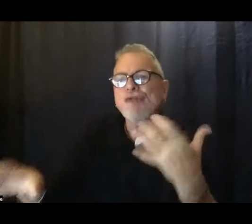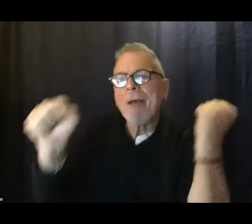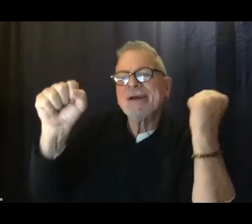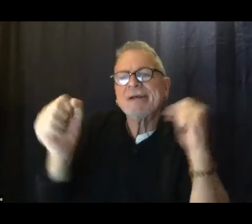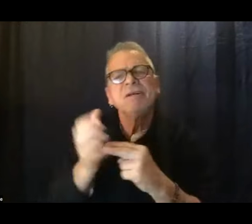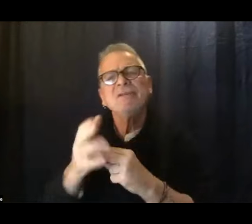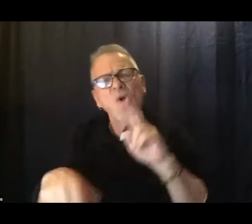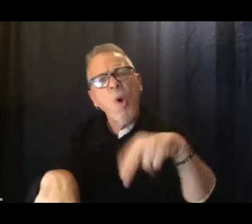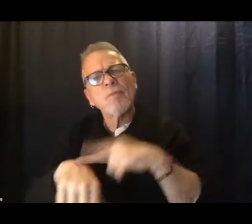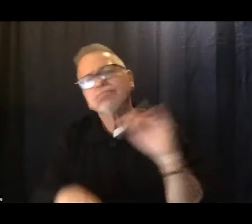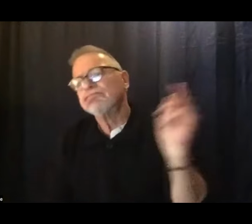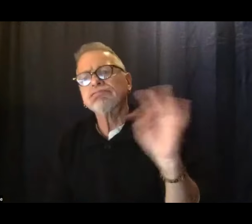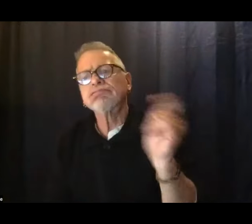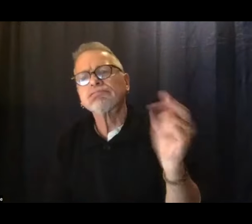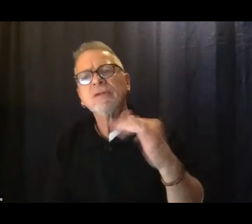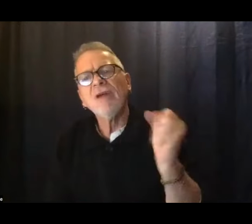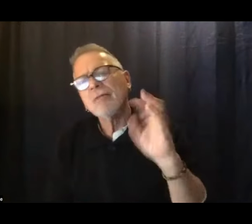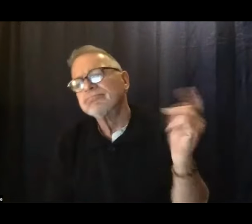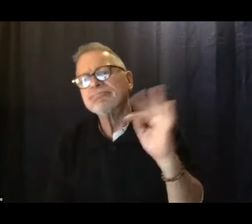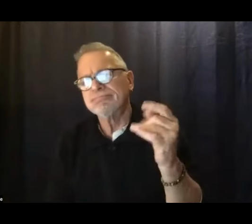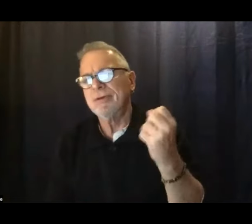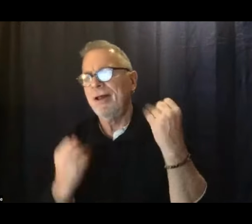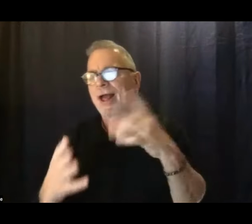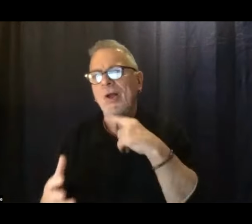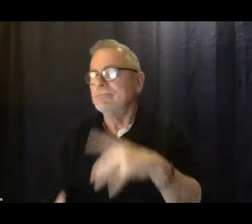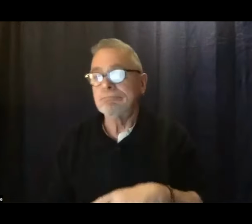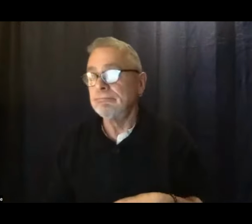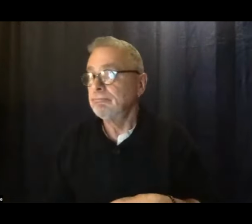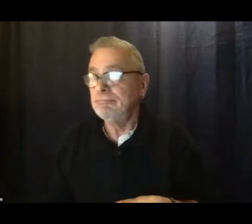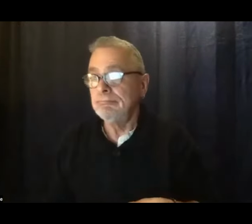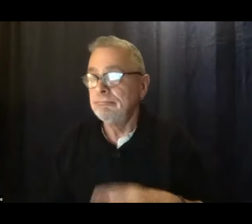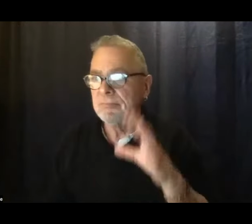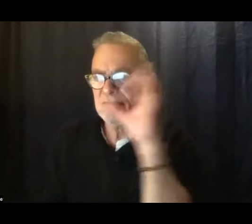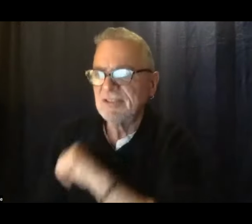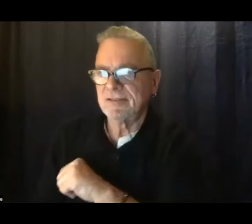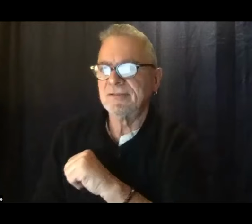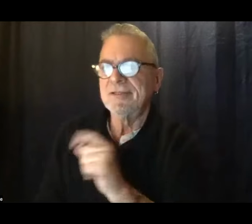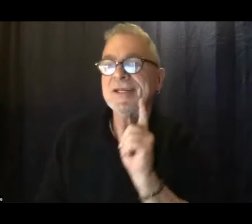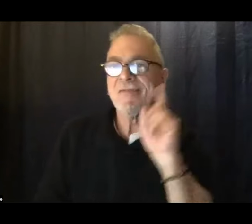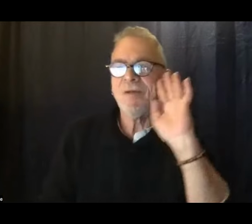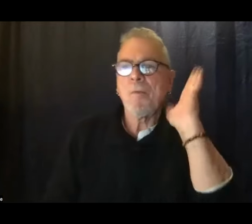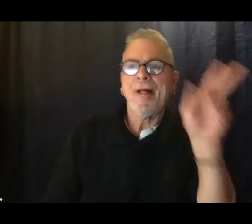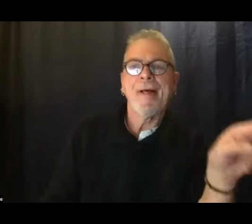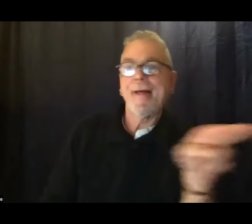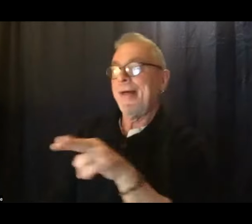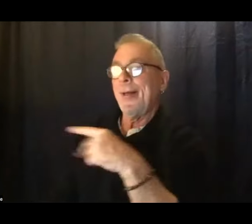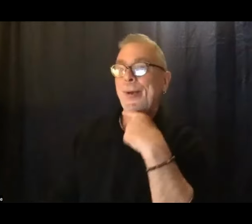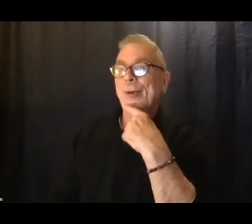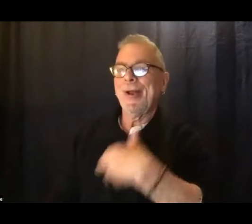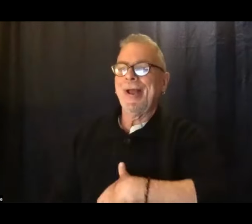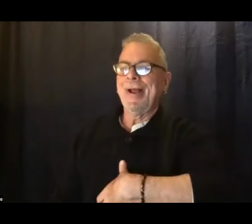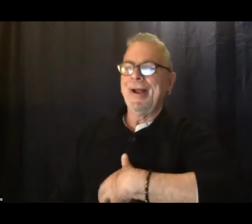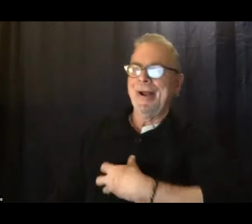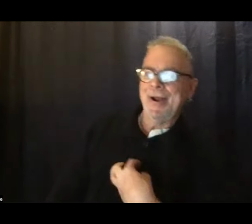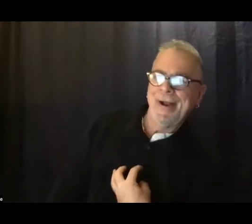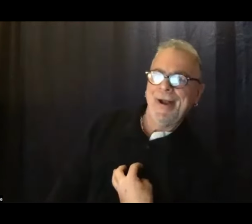production. Rapid fingerspelling is pretty much your everyday usage, okay? Those are going to be items that are